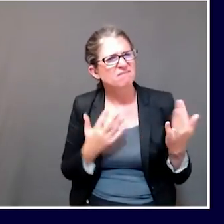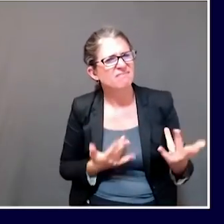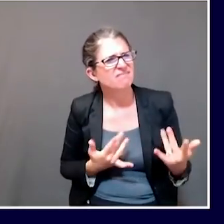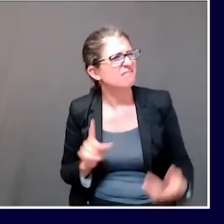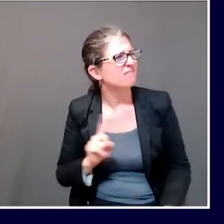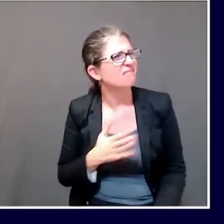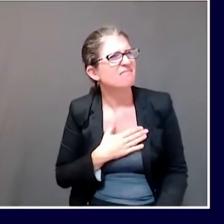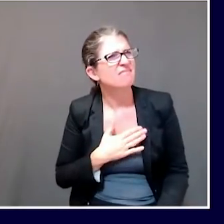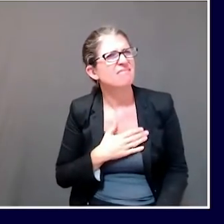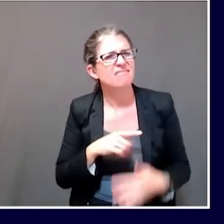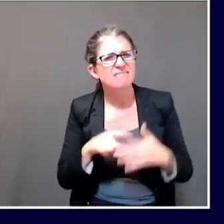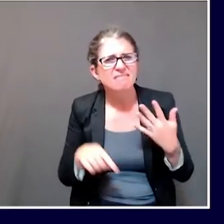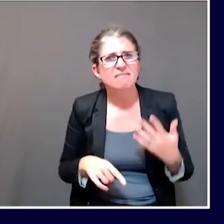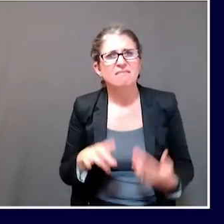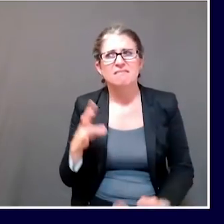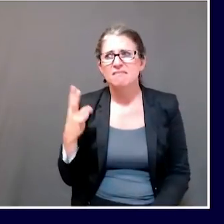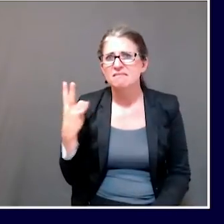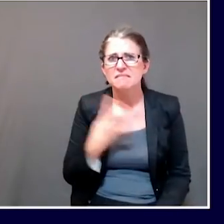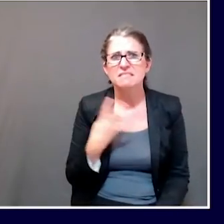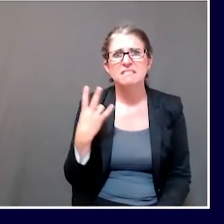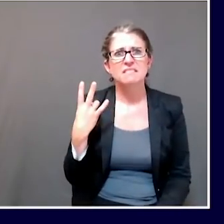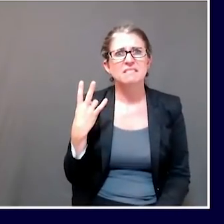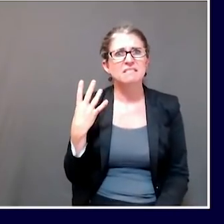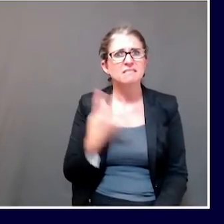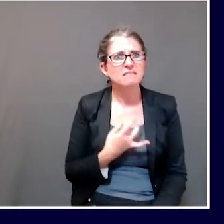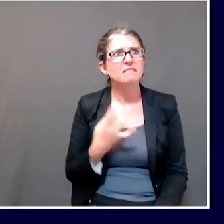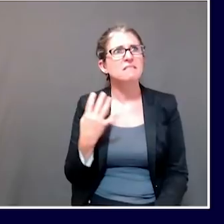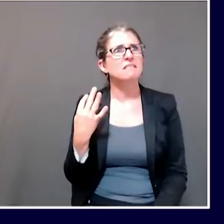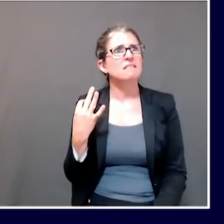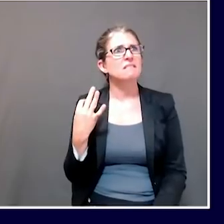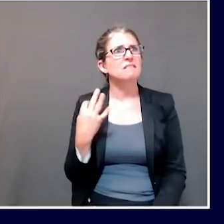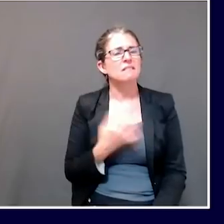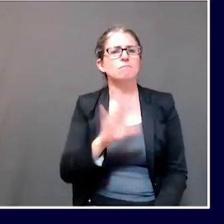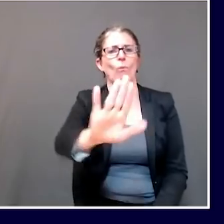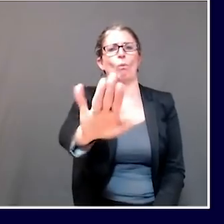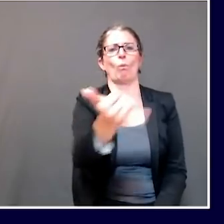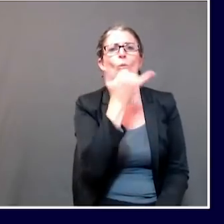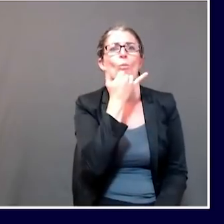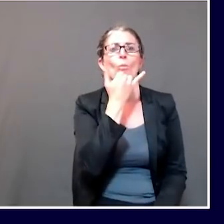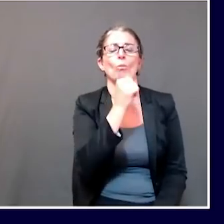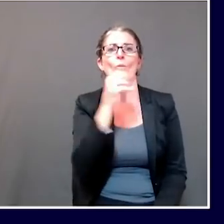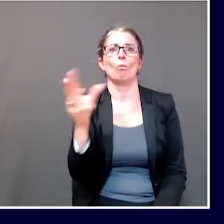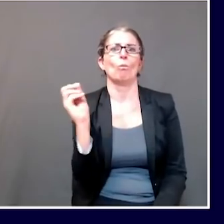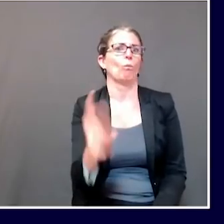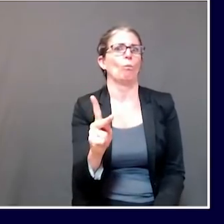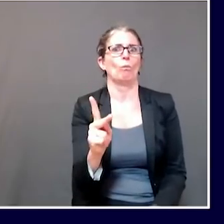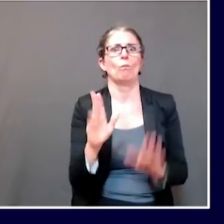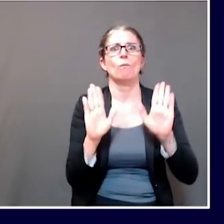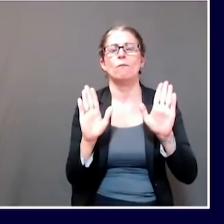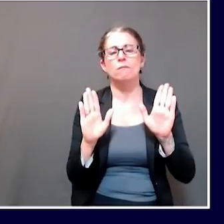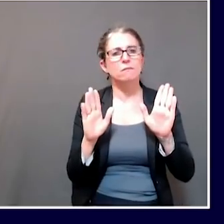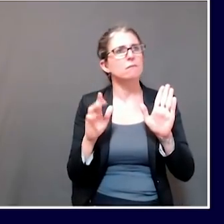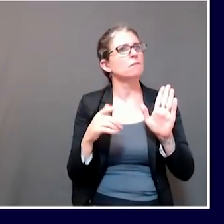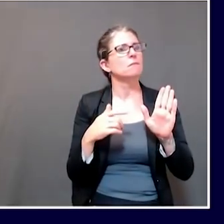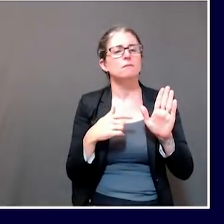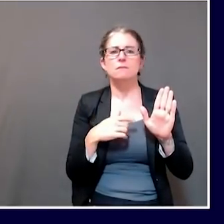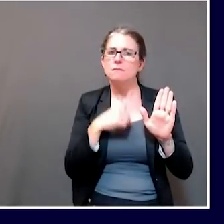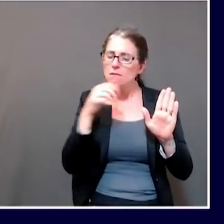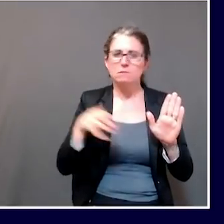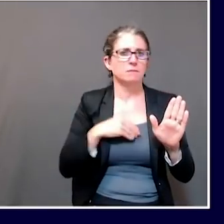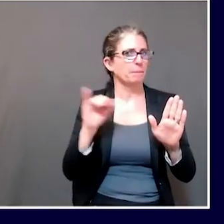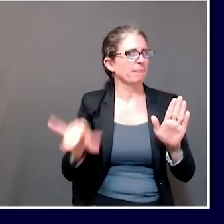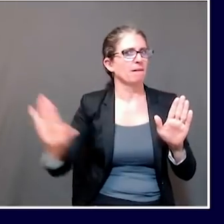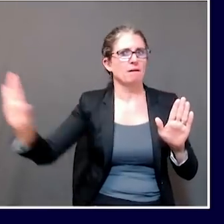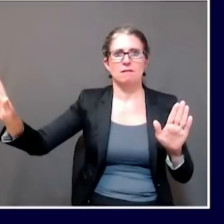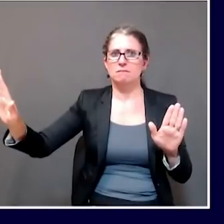7, 8, 9, 10 days, completely unacceptable. But I would be remiss here if I didn't also remark on the fact that we at the